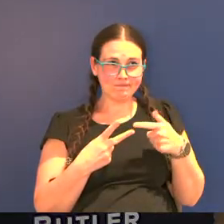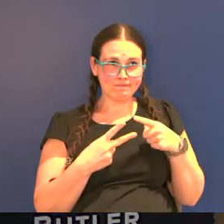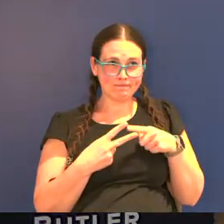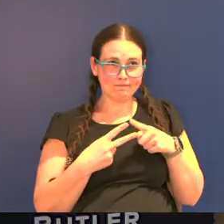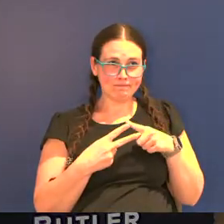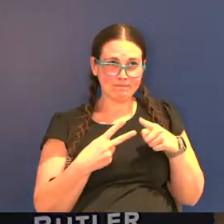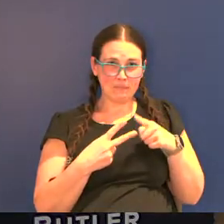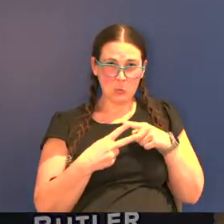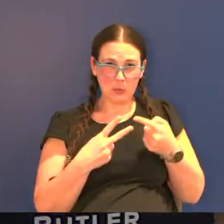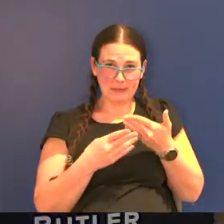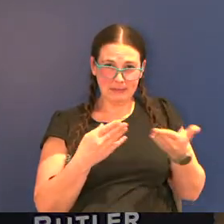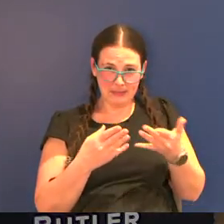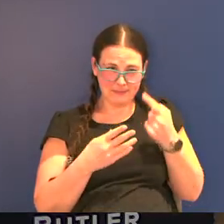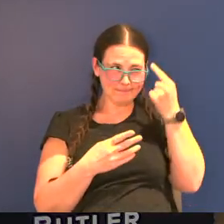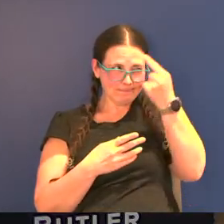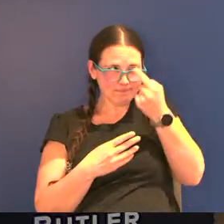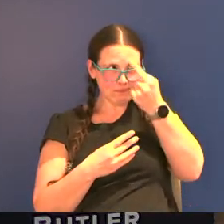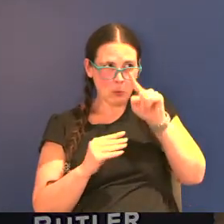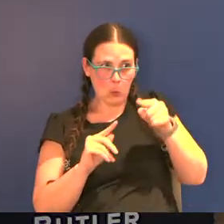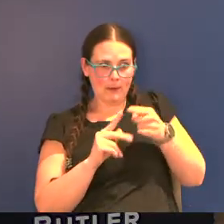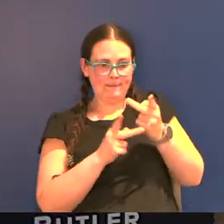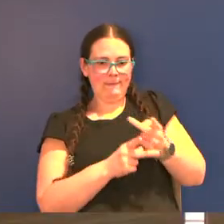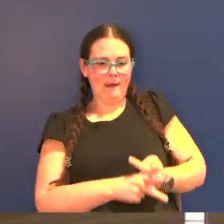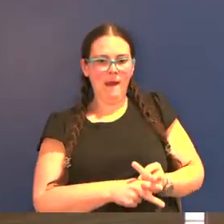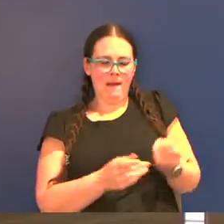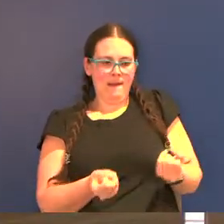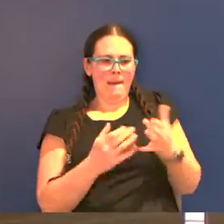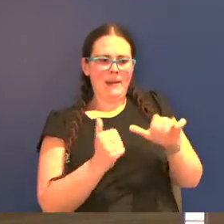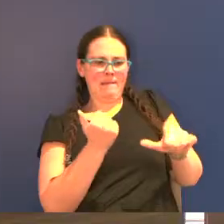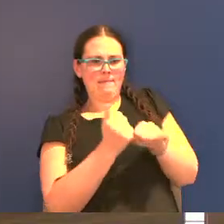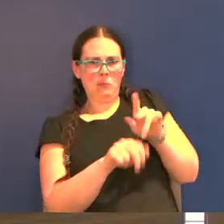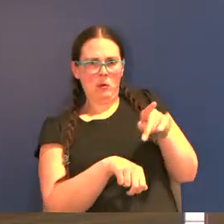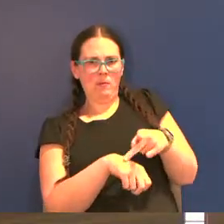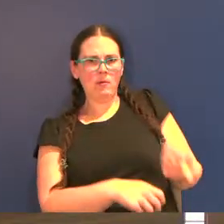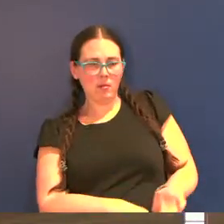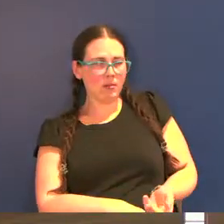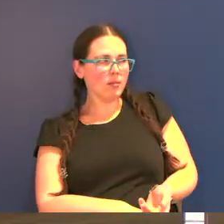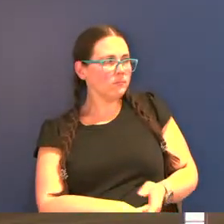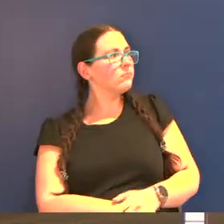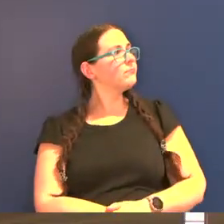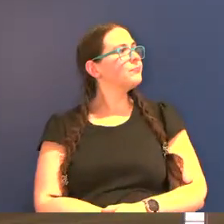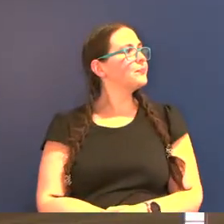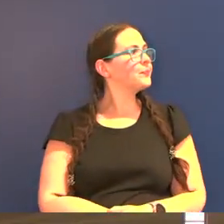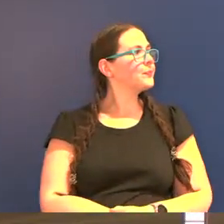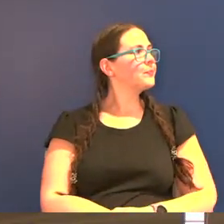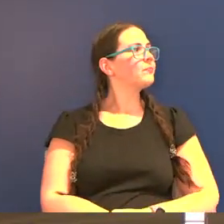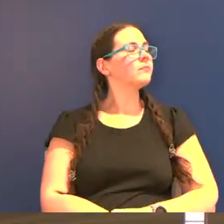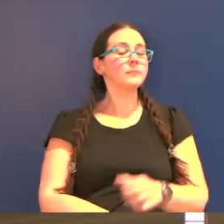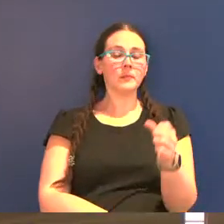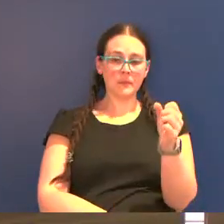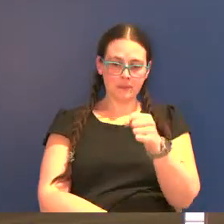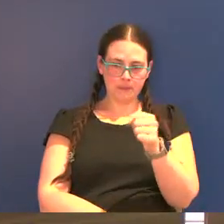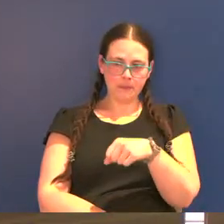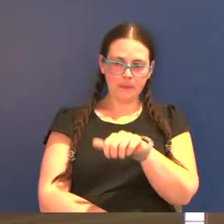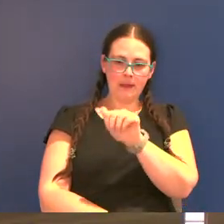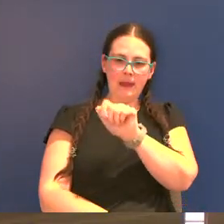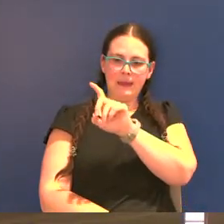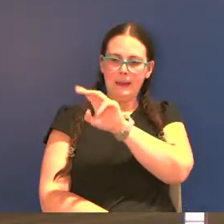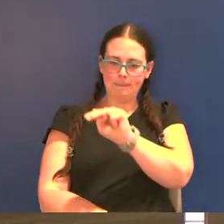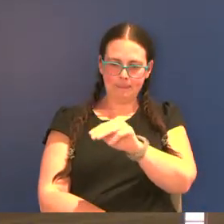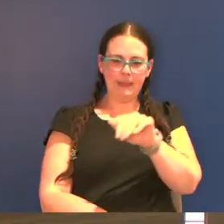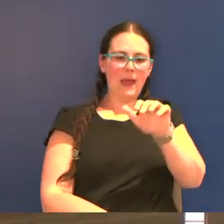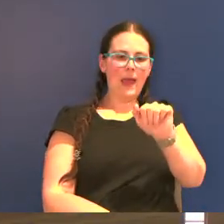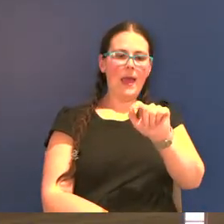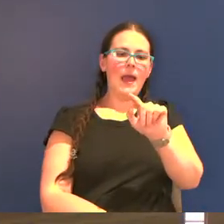items that are taken into account? Madam Chair, Ms. Templeton, yes. So the ADM and the